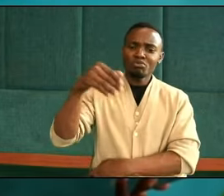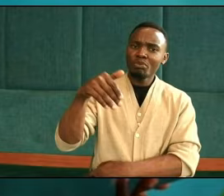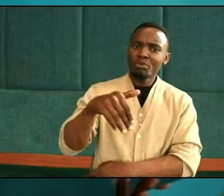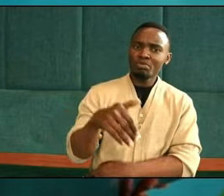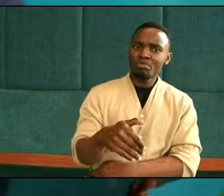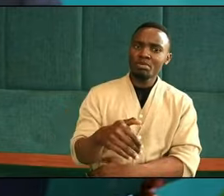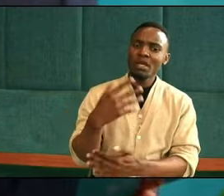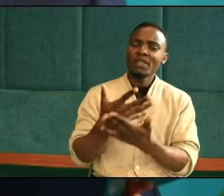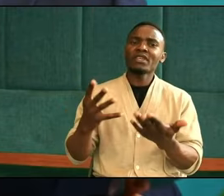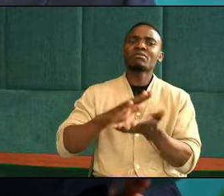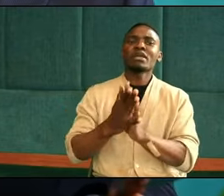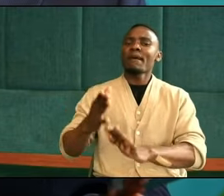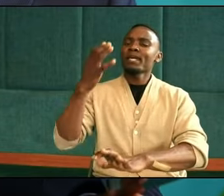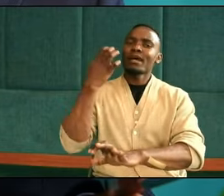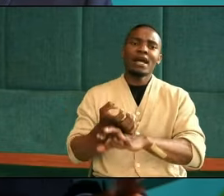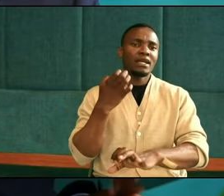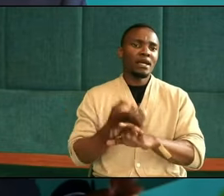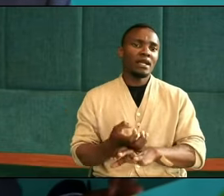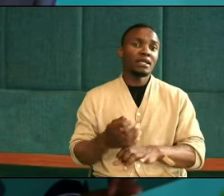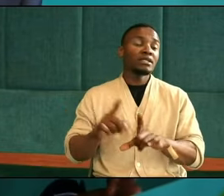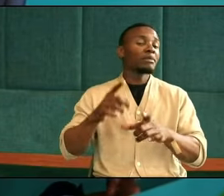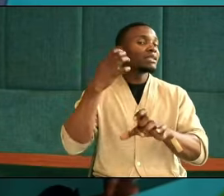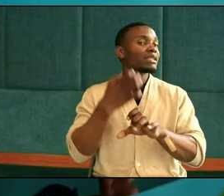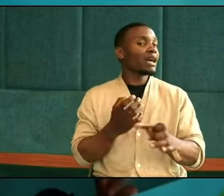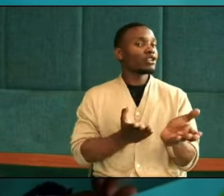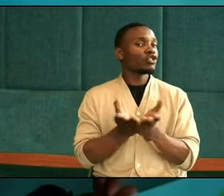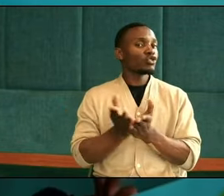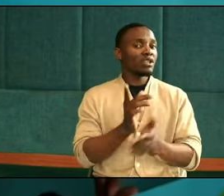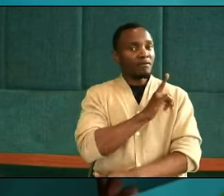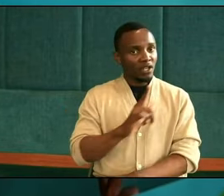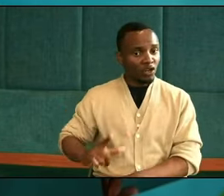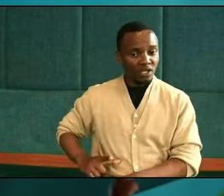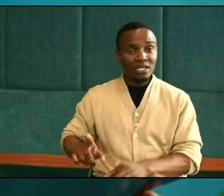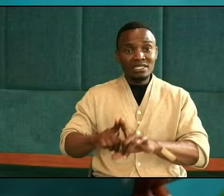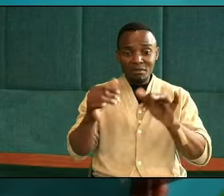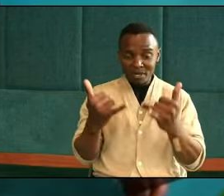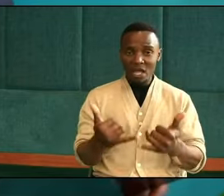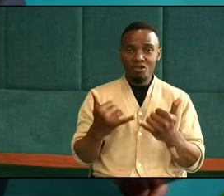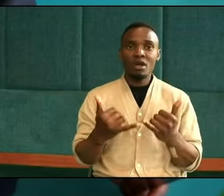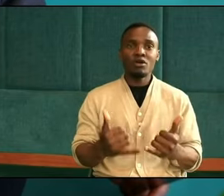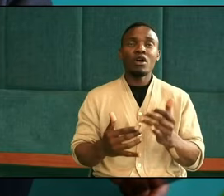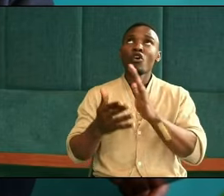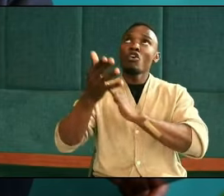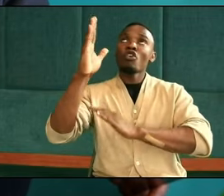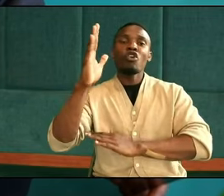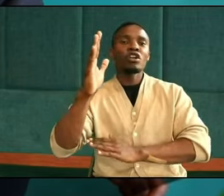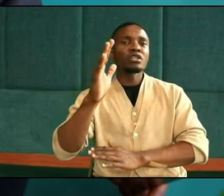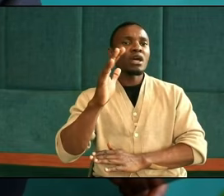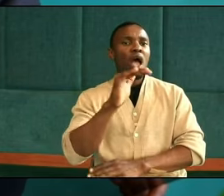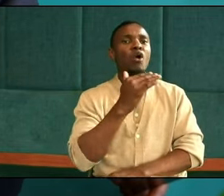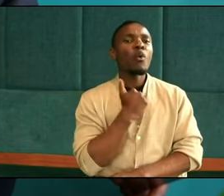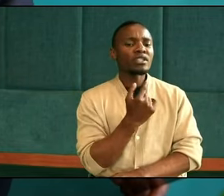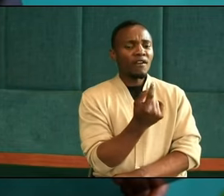more and more difficult to serve the Lord. And it is in these times that God is calling for few good